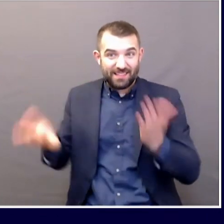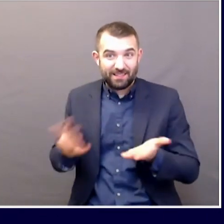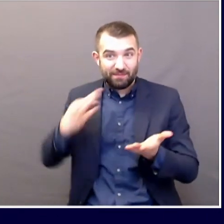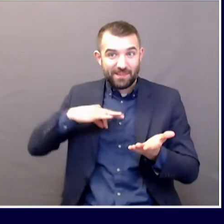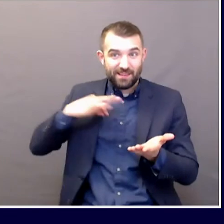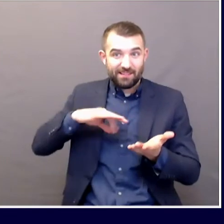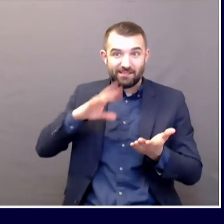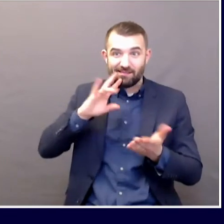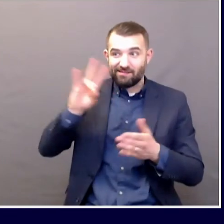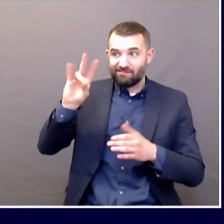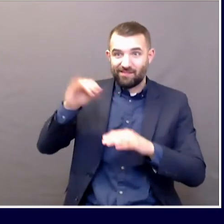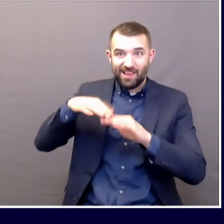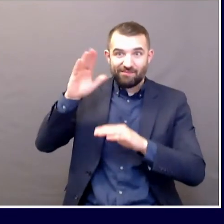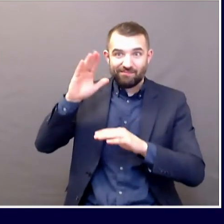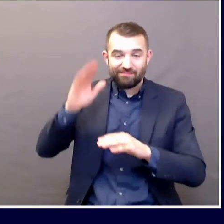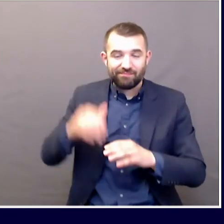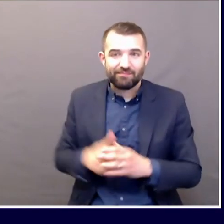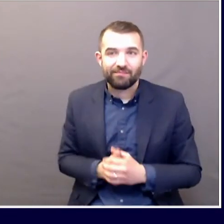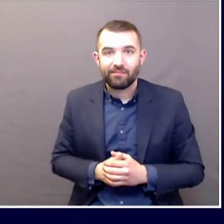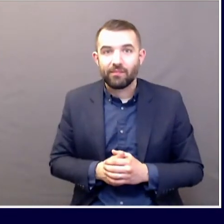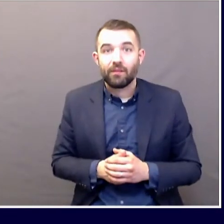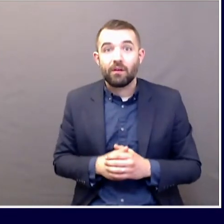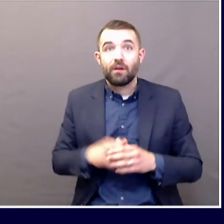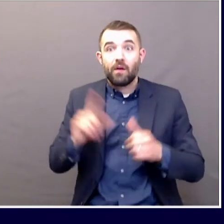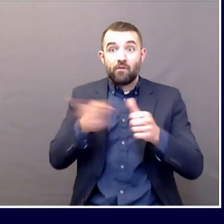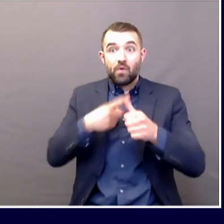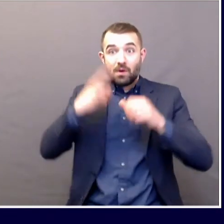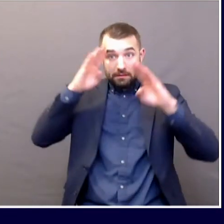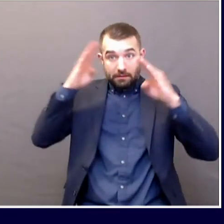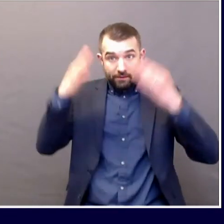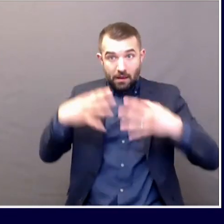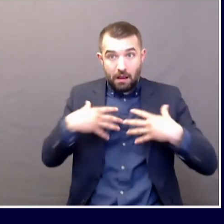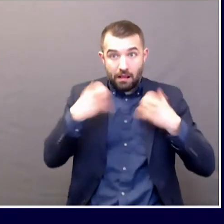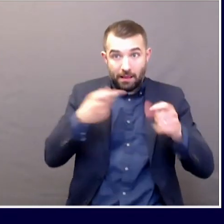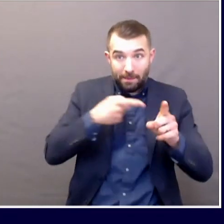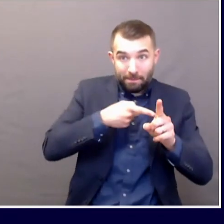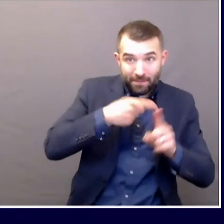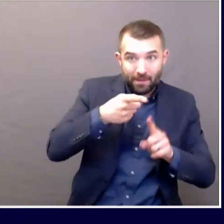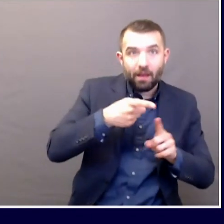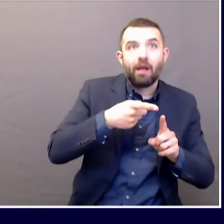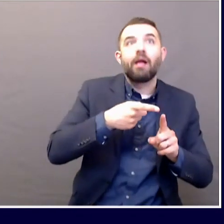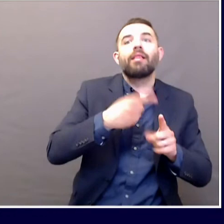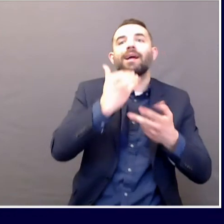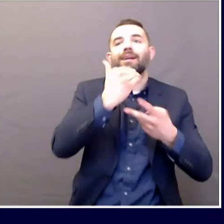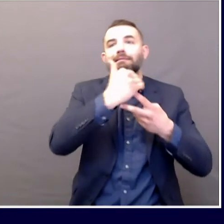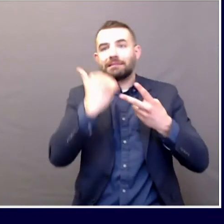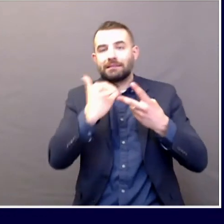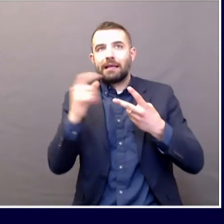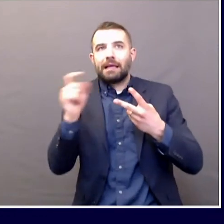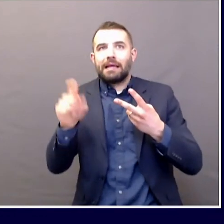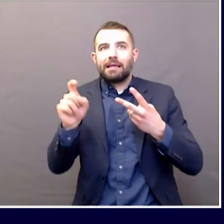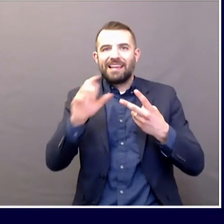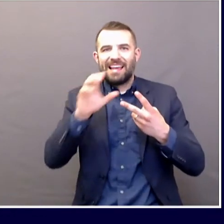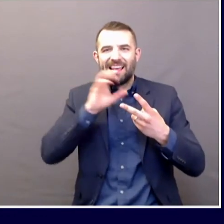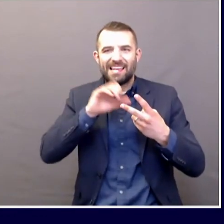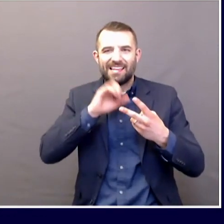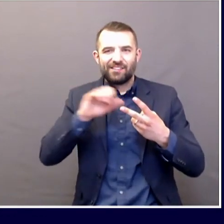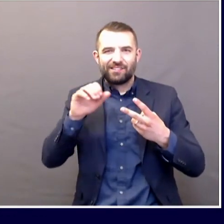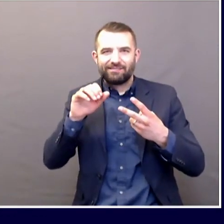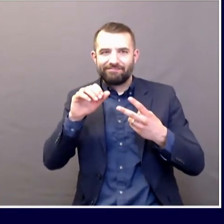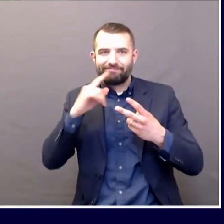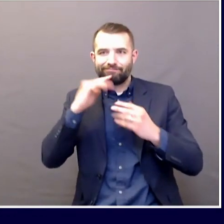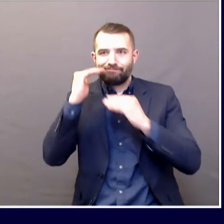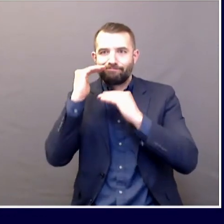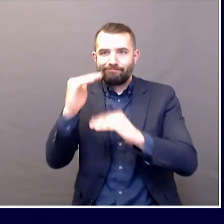people who are not healthcare workers, we wanted to make sure we put some guardrails around that. So those individuals 70 and older who are